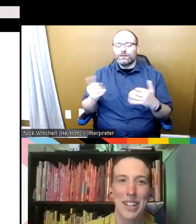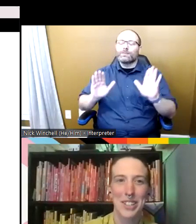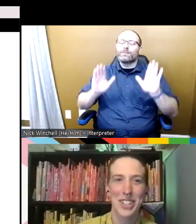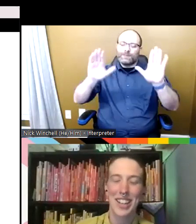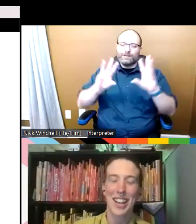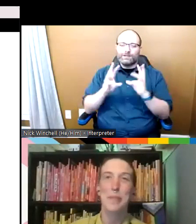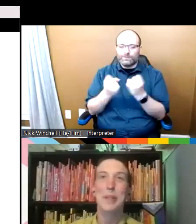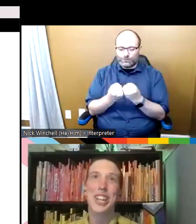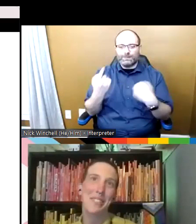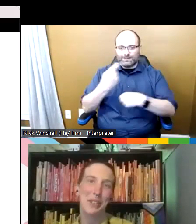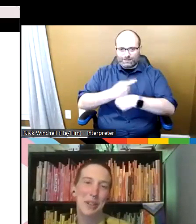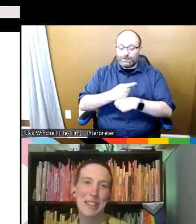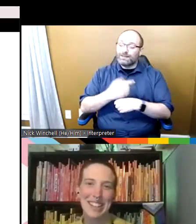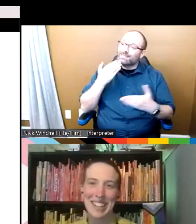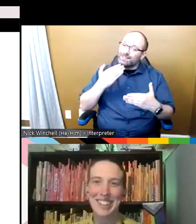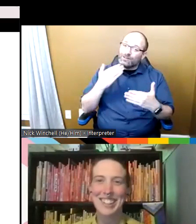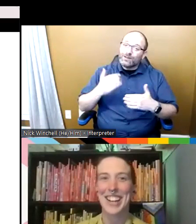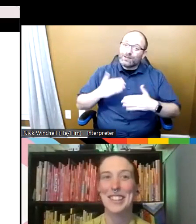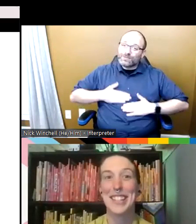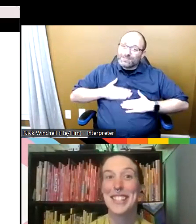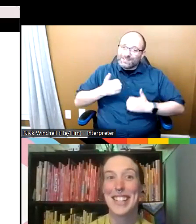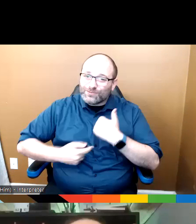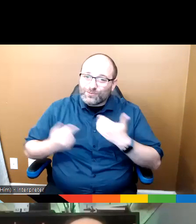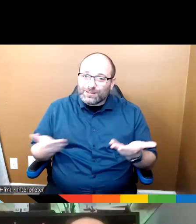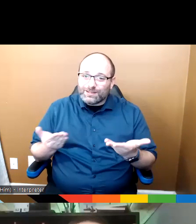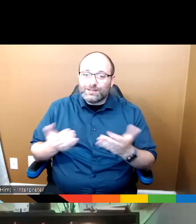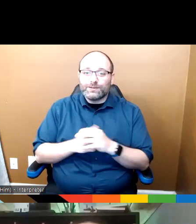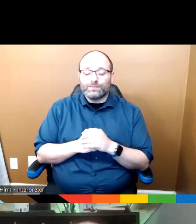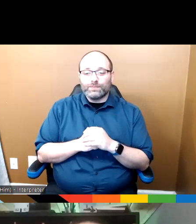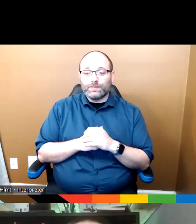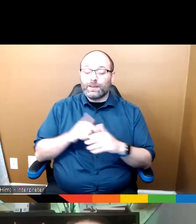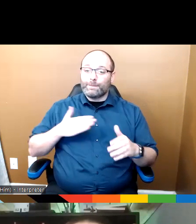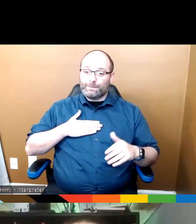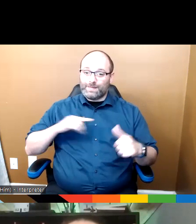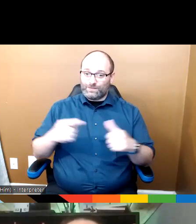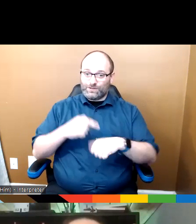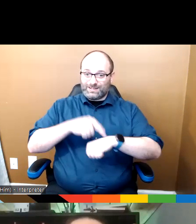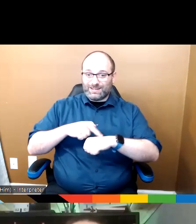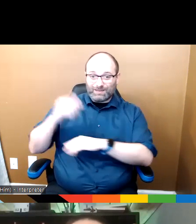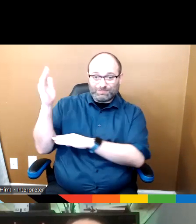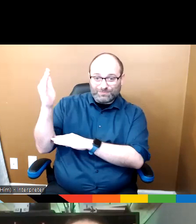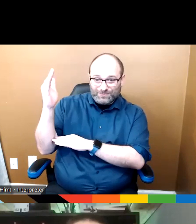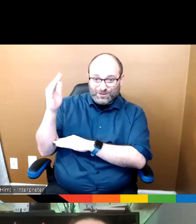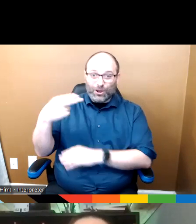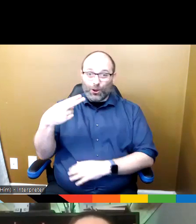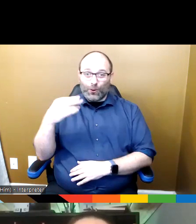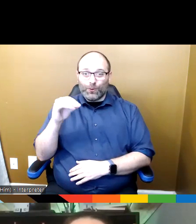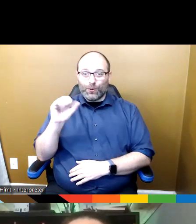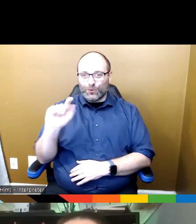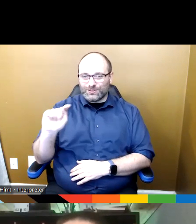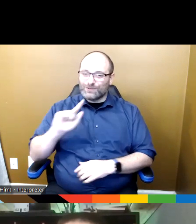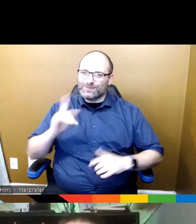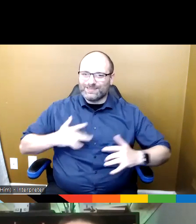so much. I appreciate everyone being here. This is my first hosting, so I'm very excited to share